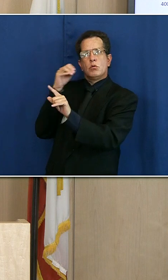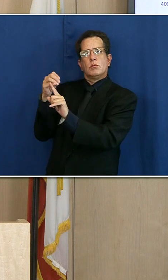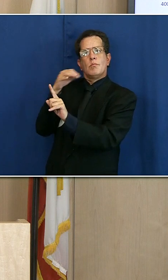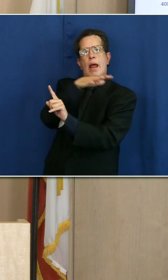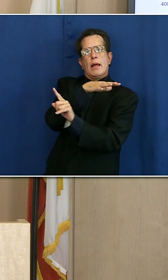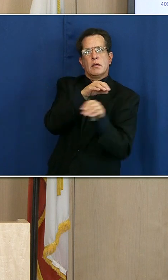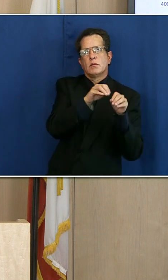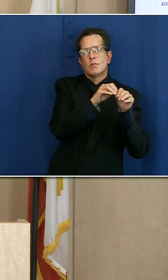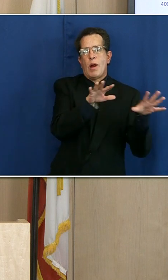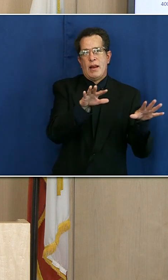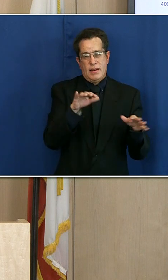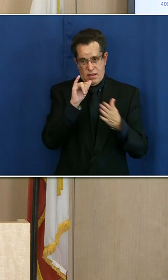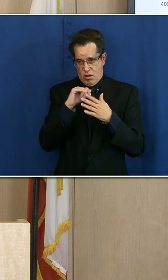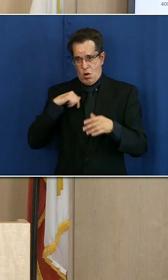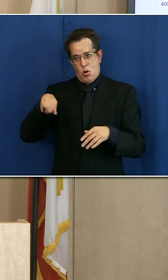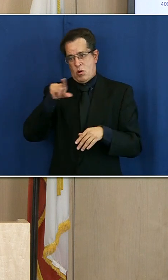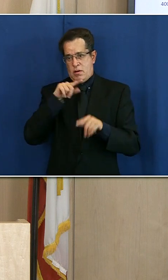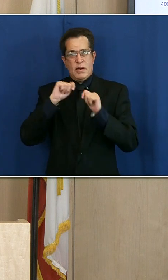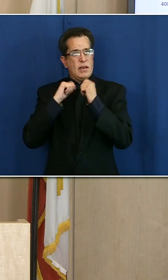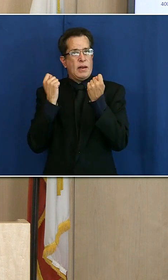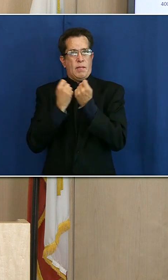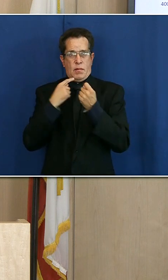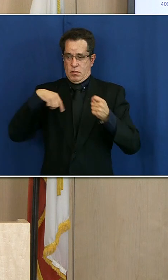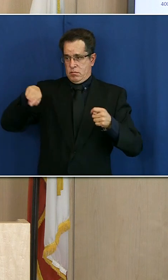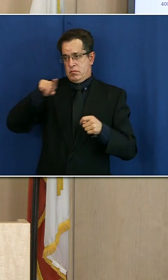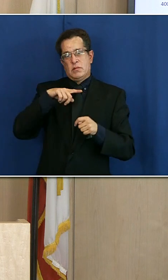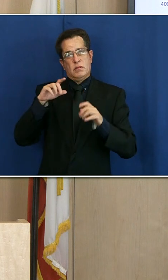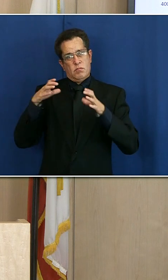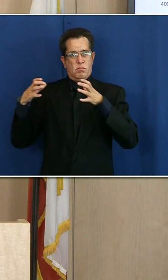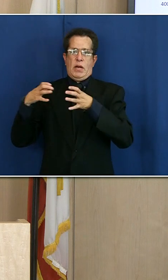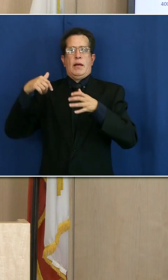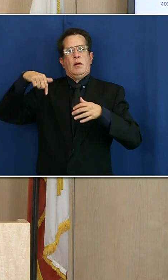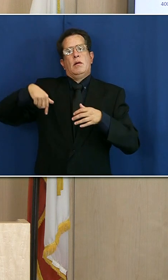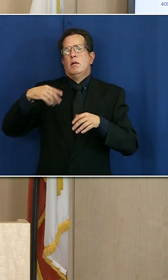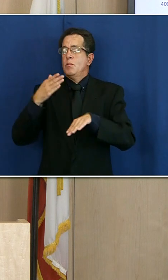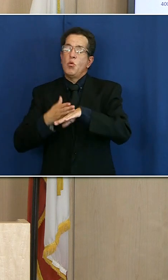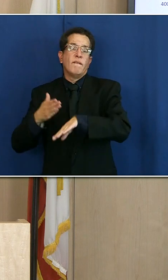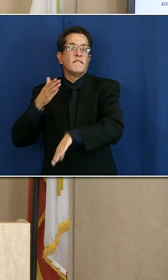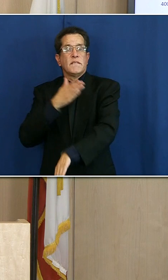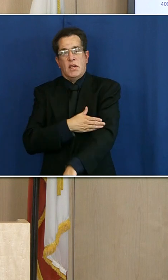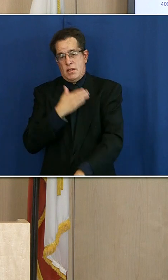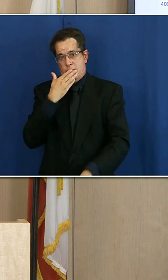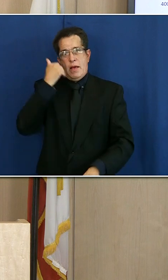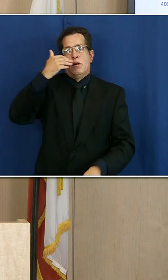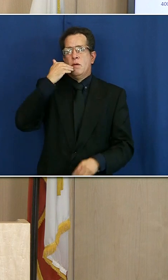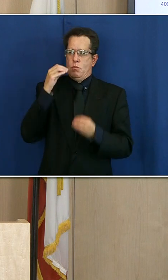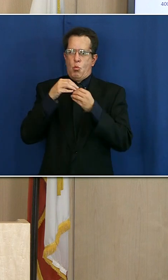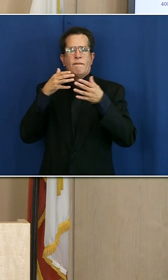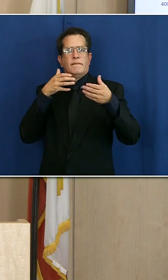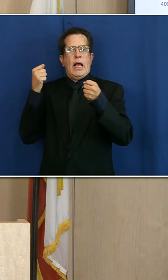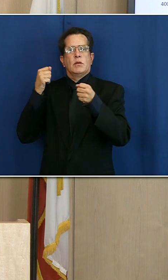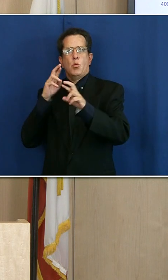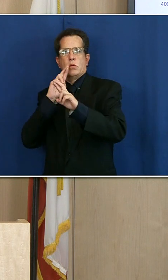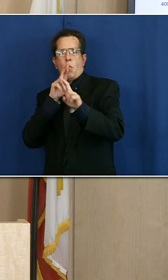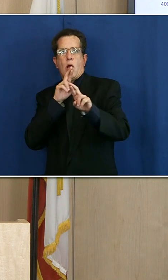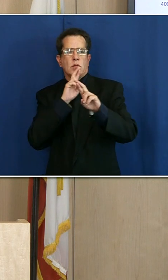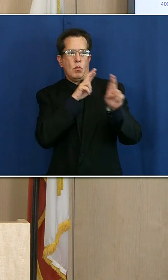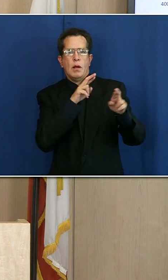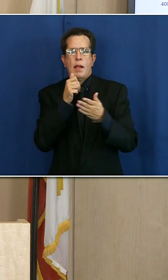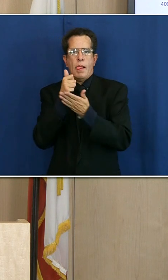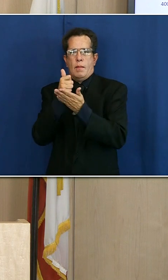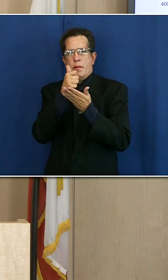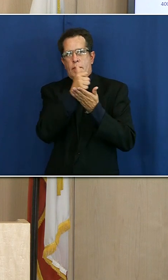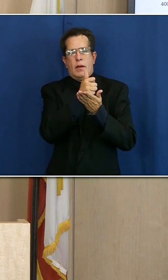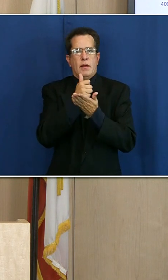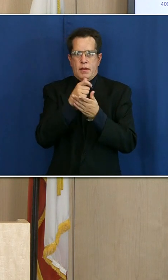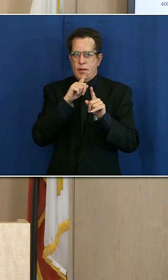that's something that our entire team and our community has actually gotten better and better at over the last number of months. But you always have to be careful when you